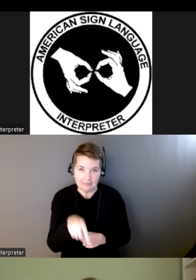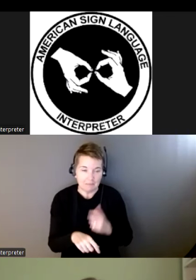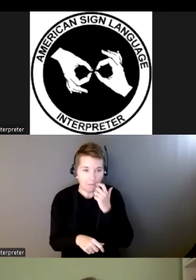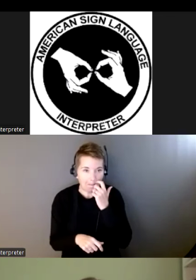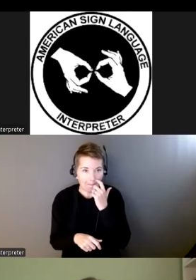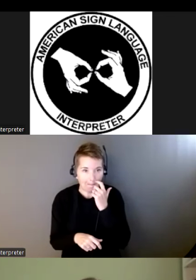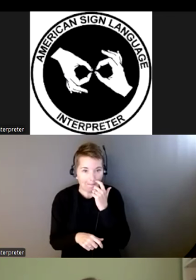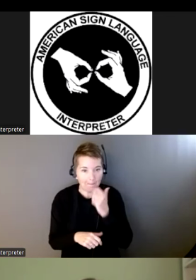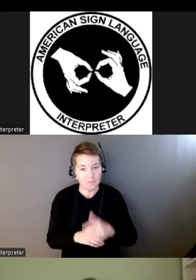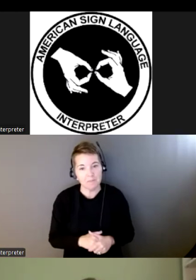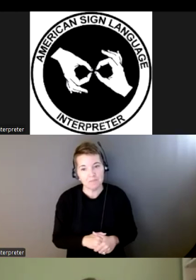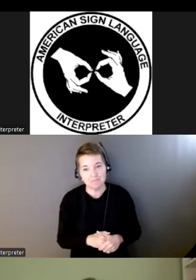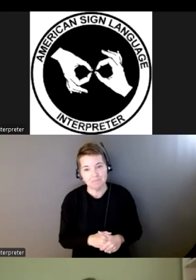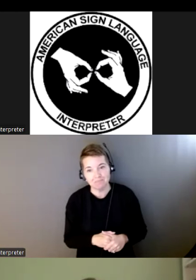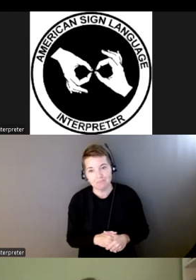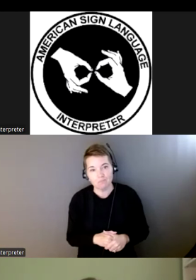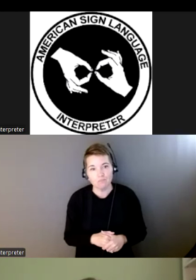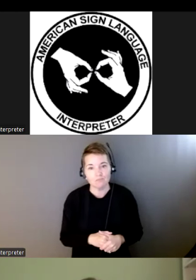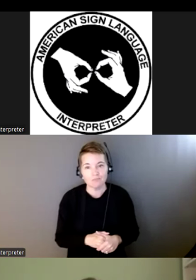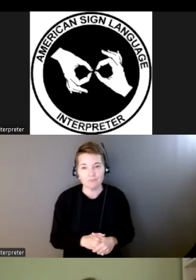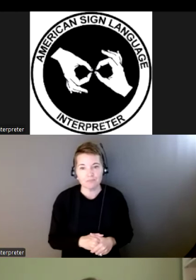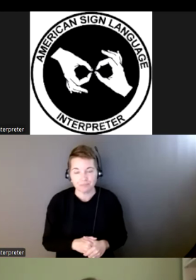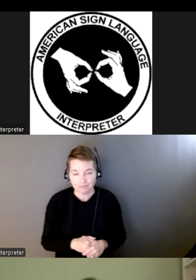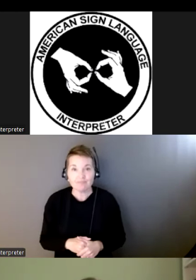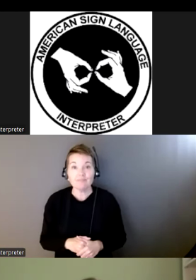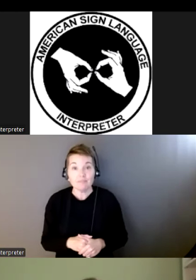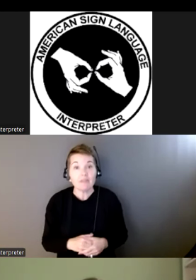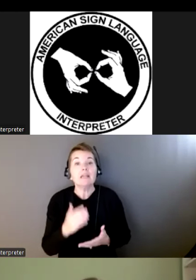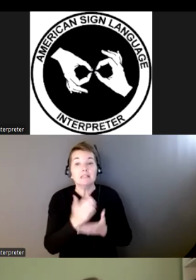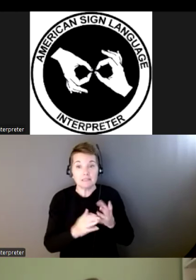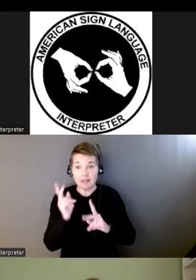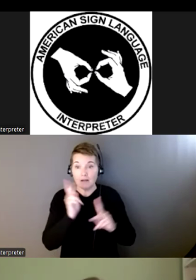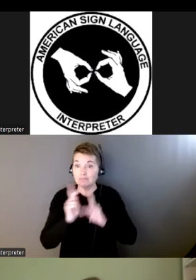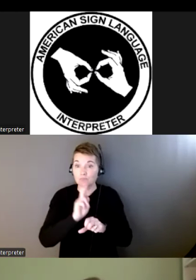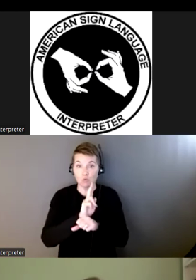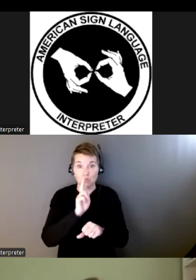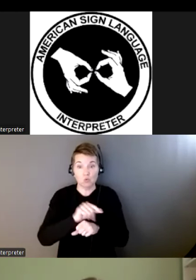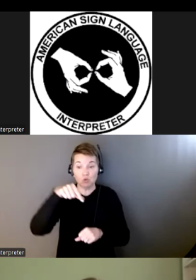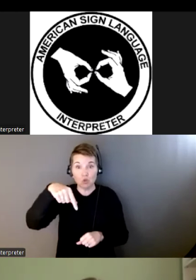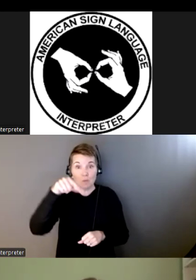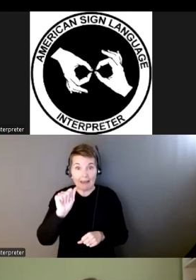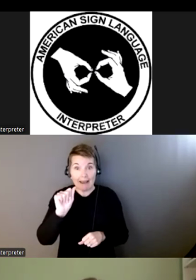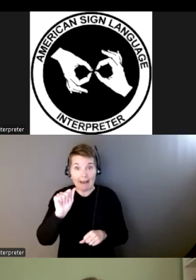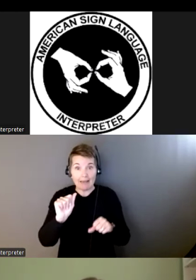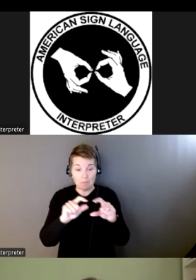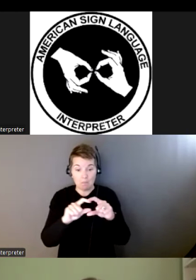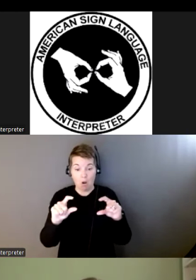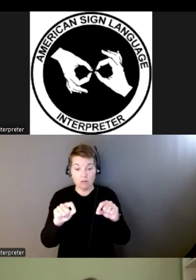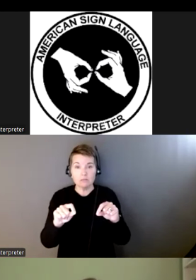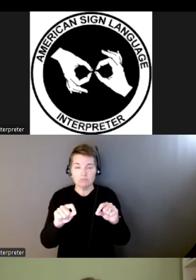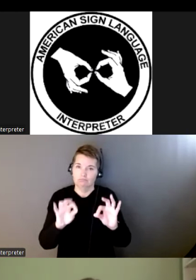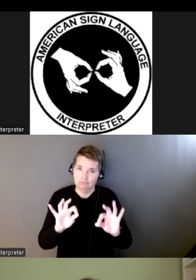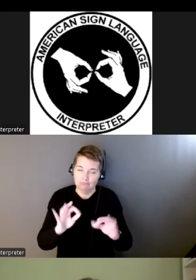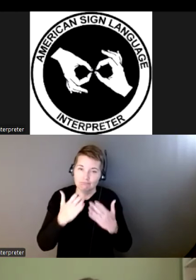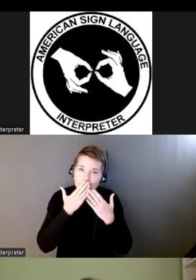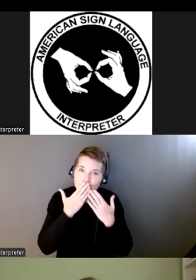Thank you, everybody who is using Q&A box. I want to remind everybody that if your